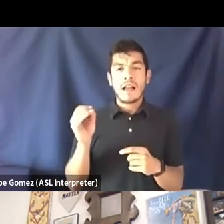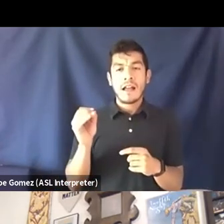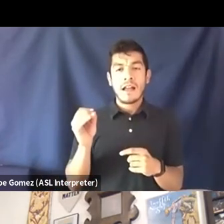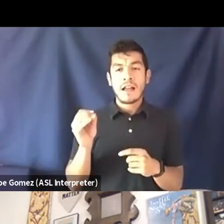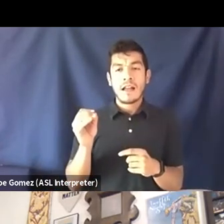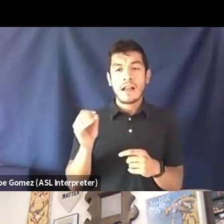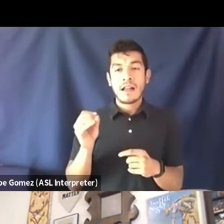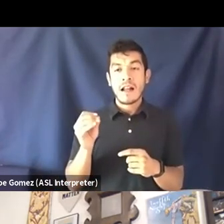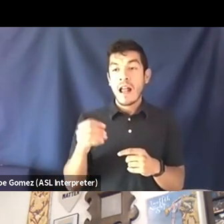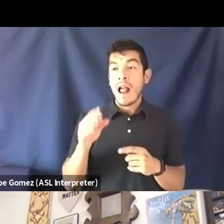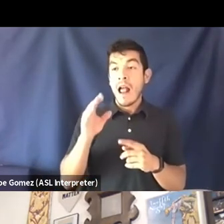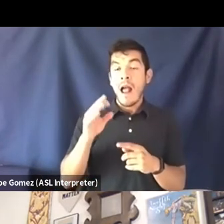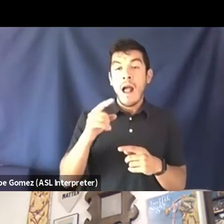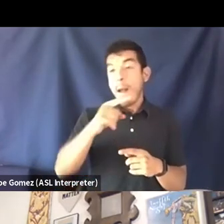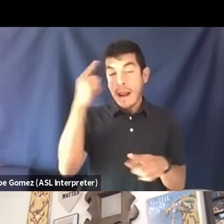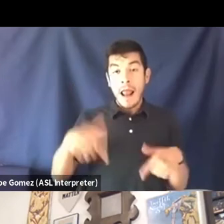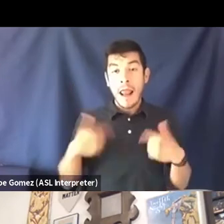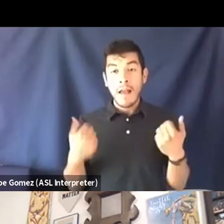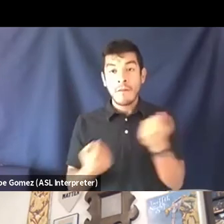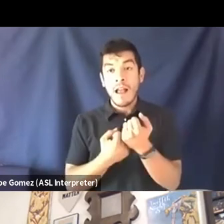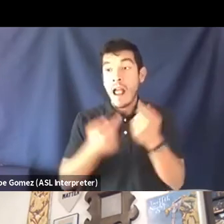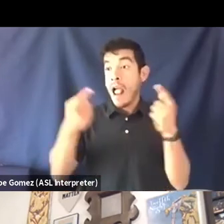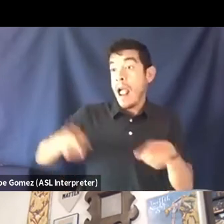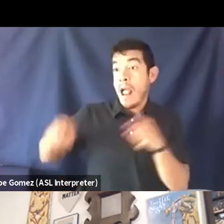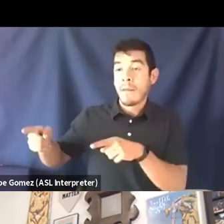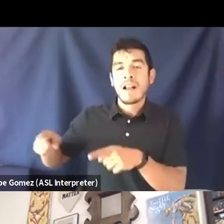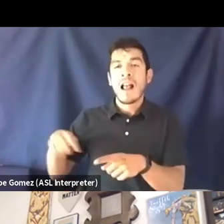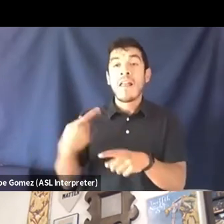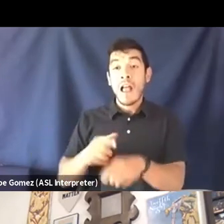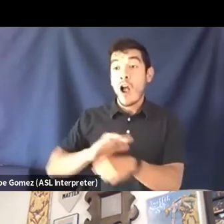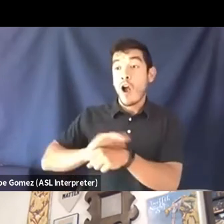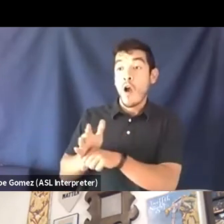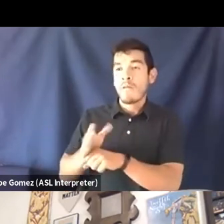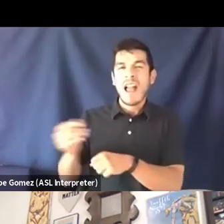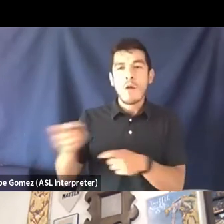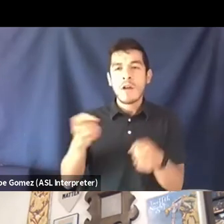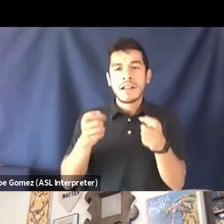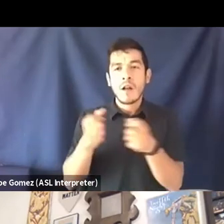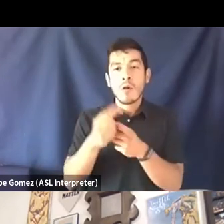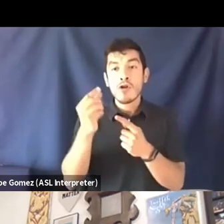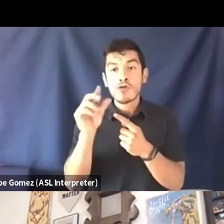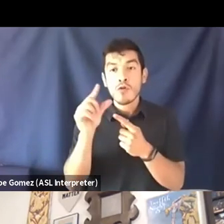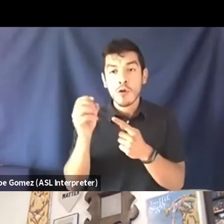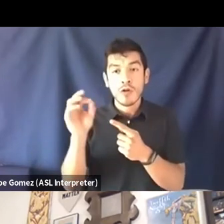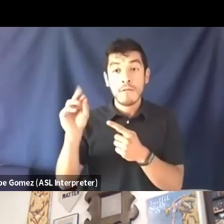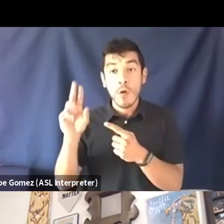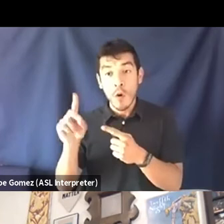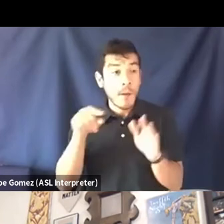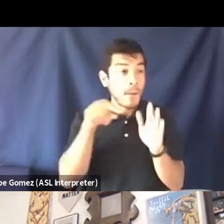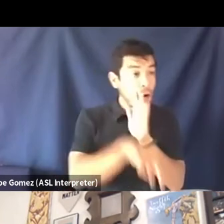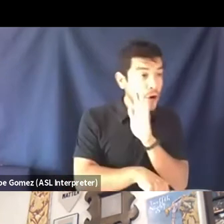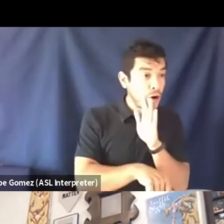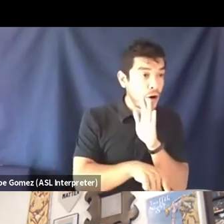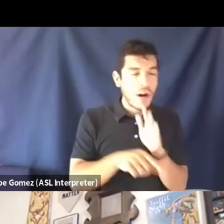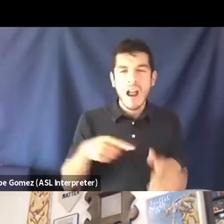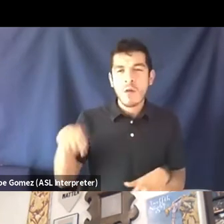unrest kind of happened. So then now we're dealing with the COVID-19, and then we're dealing with George Floyd murder. And so we were like, okay, oh my